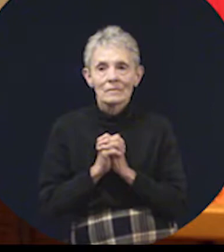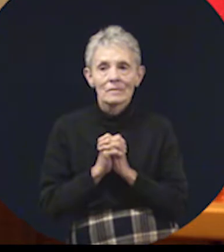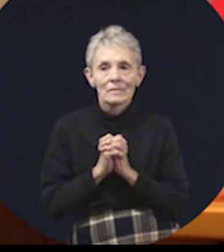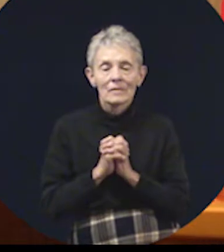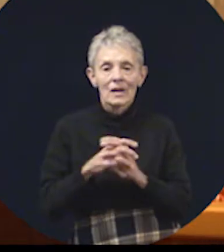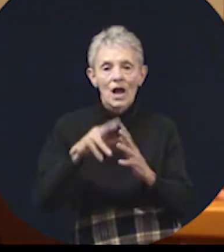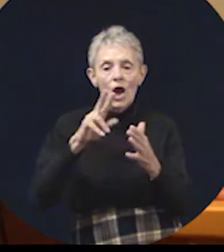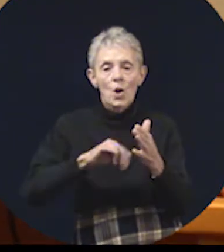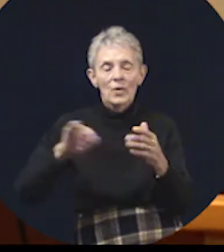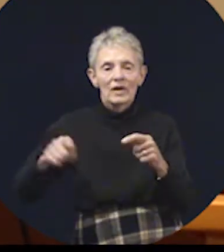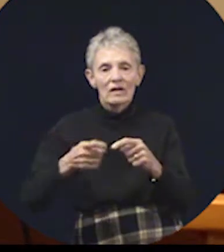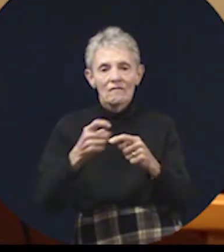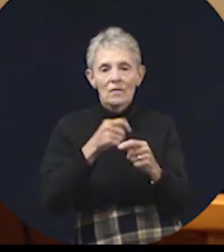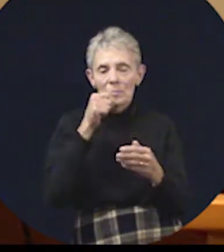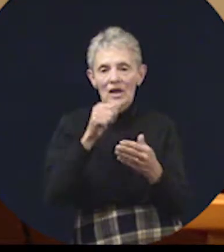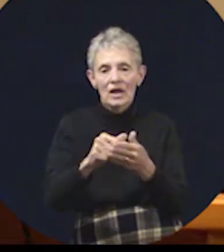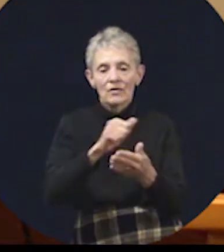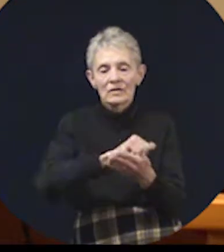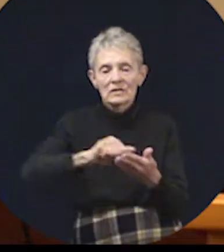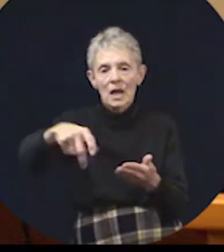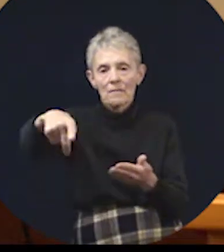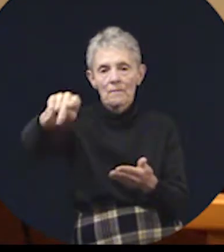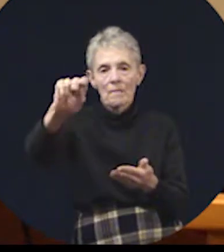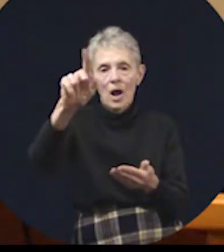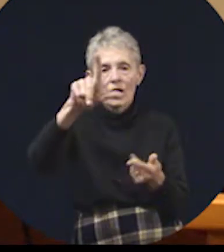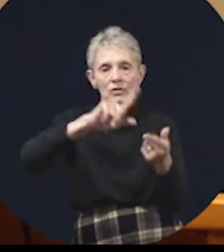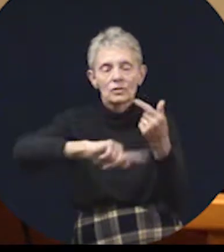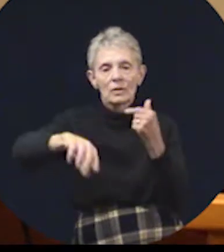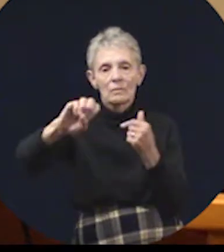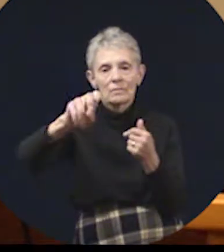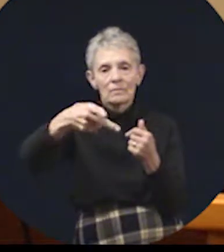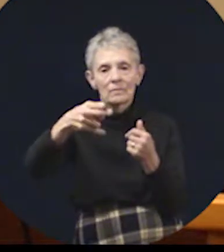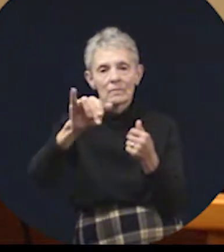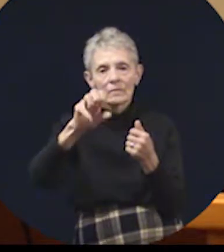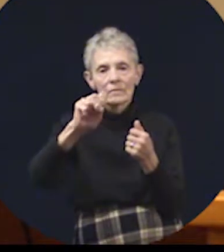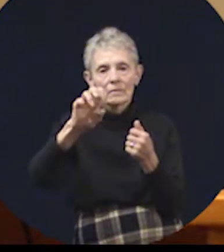A reading from the letter of St. Paul to the Ephesians.